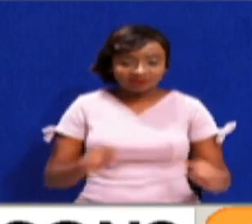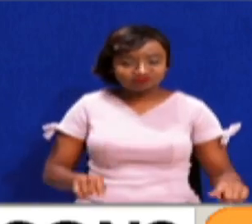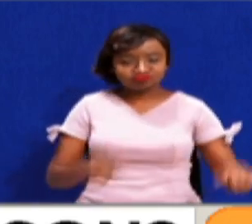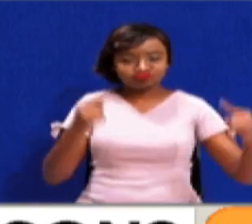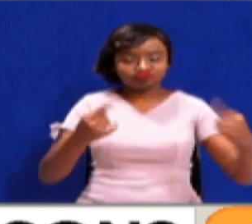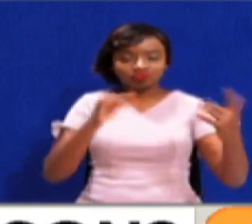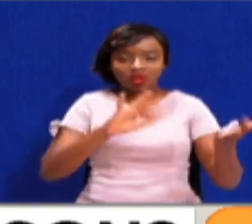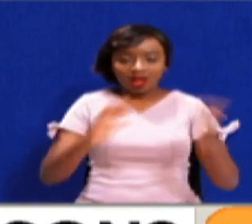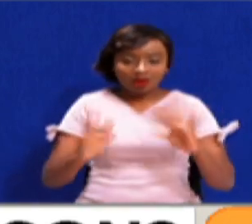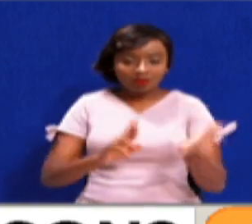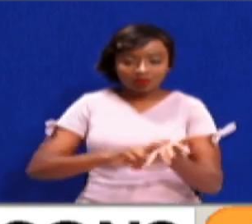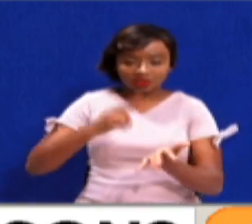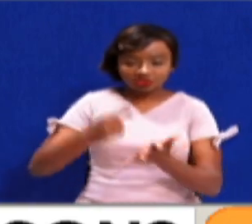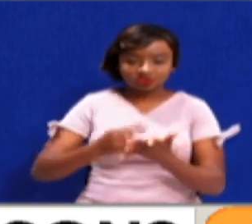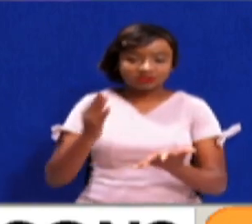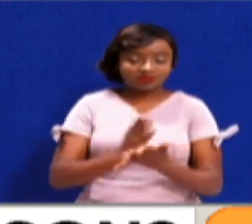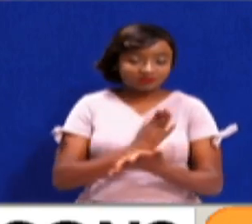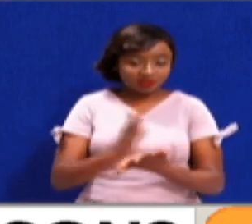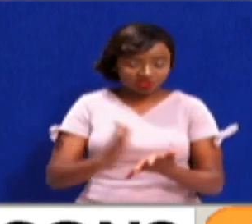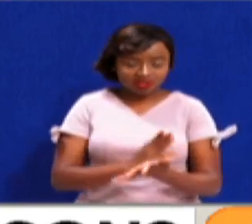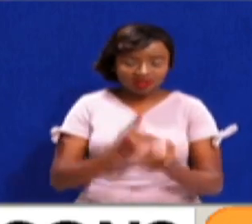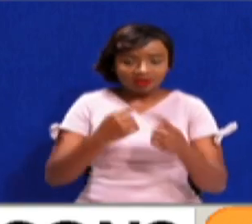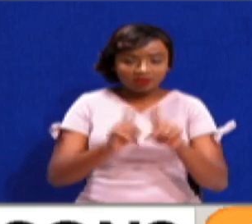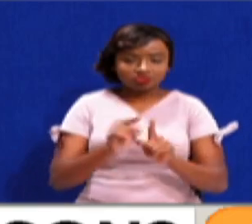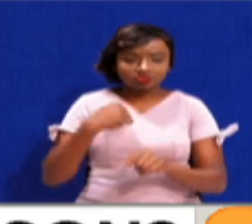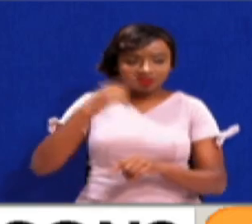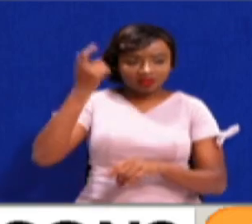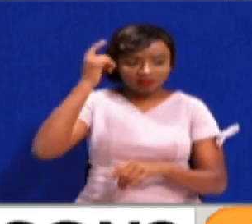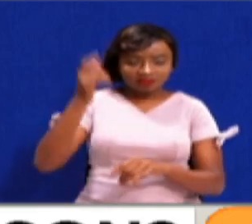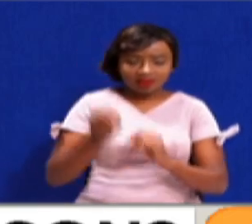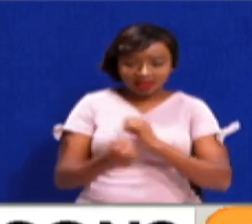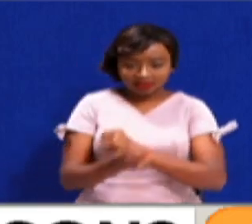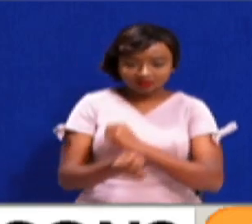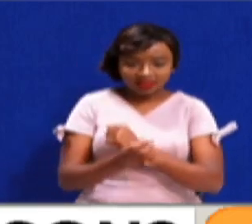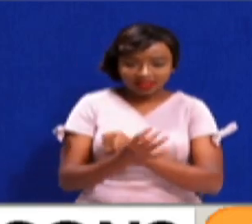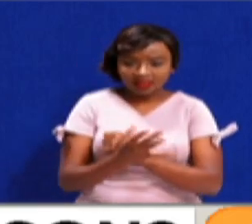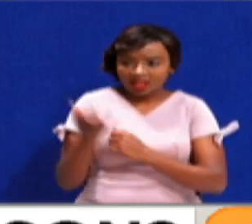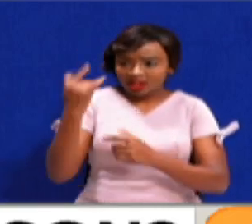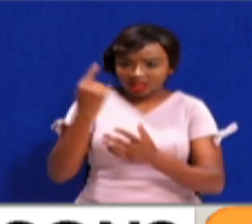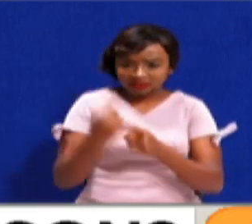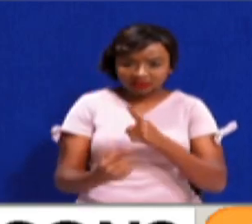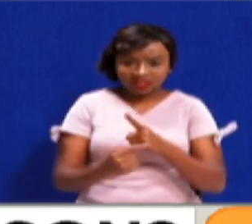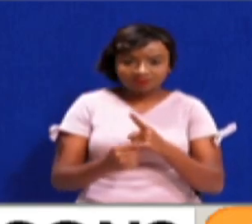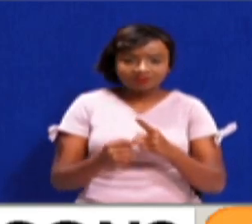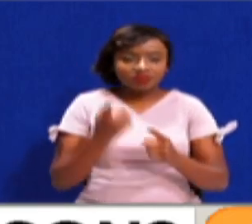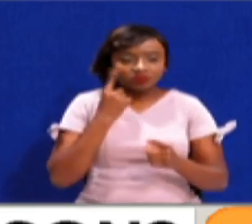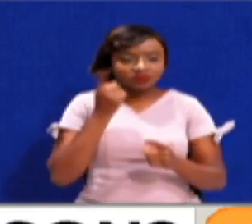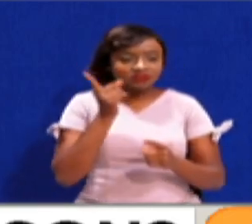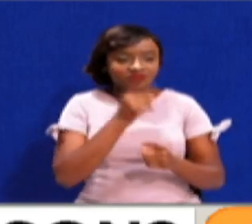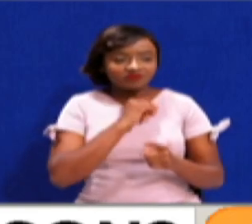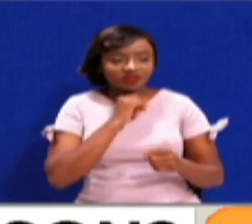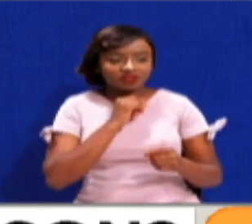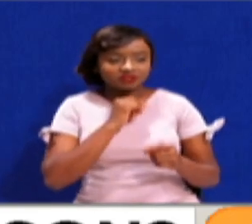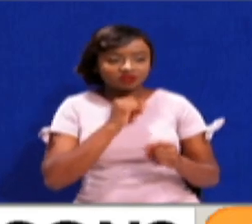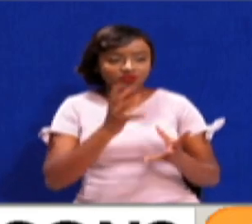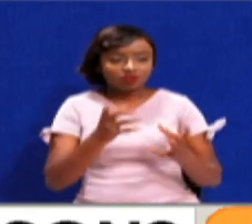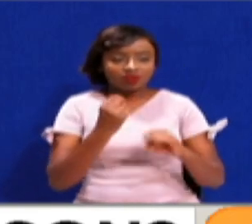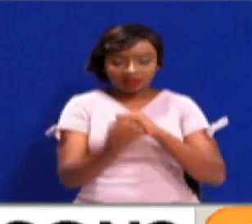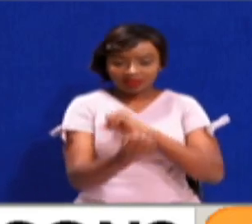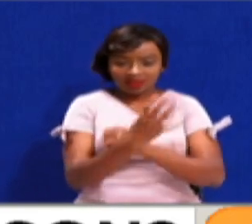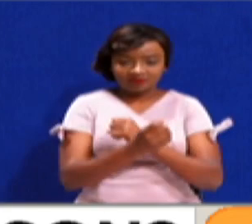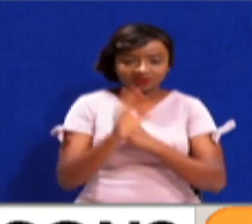the allocation of revenue mm-hmm. to the counties. Mm-hmm. I remember doing an explainer on just this issue last year, where we sought the advice